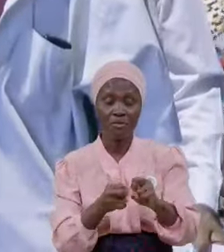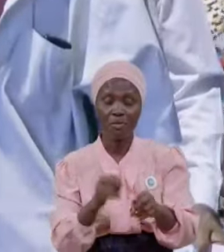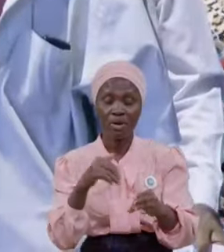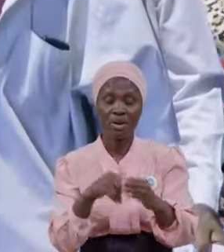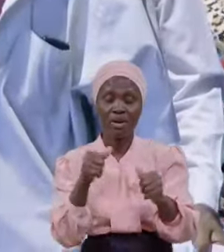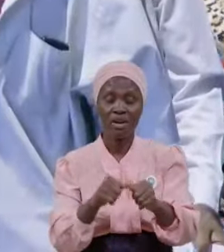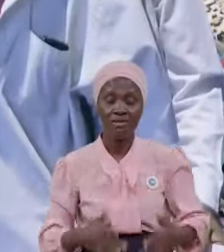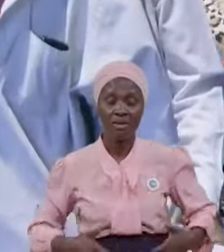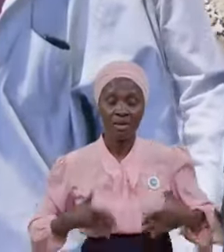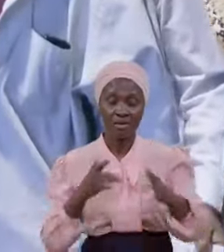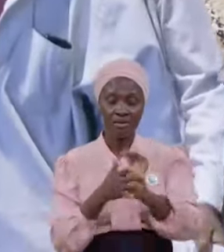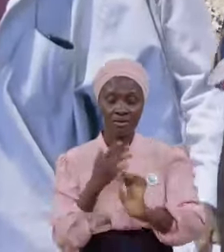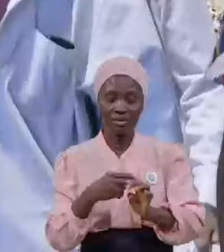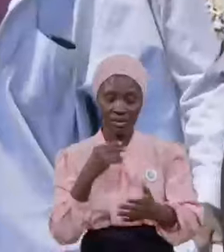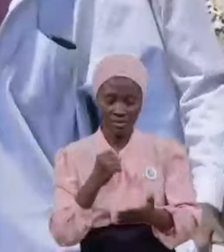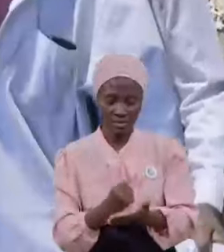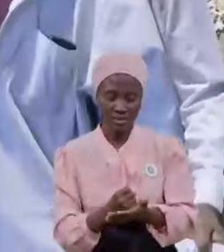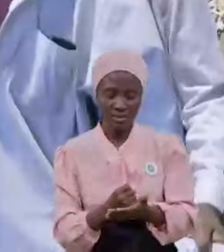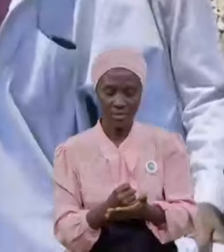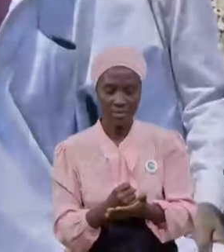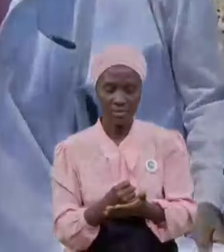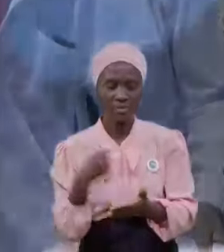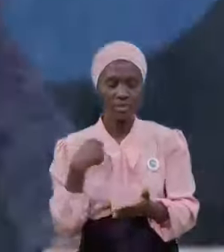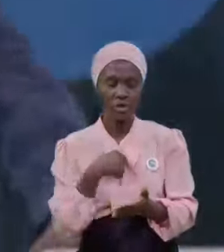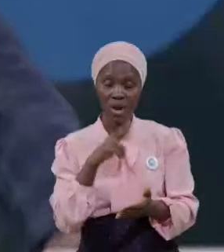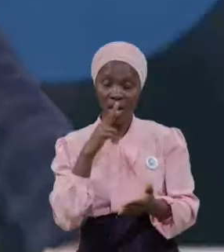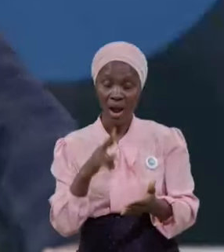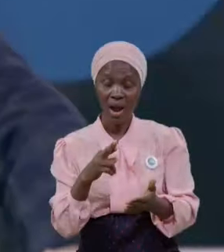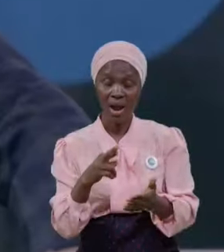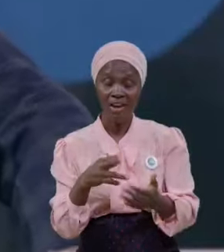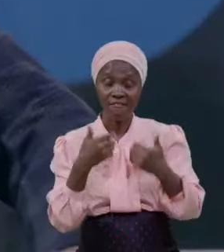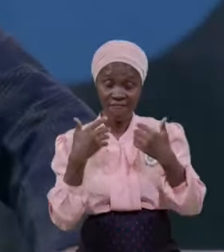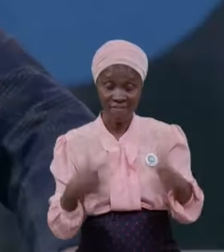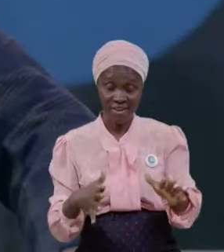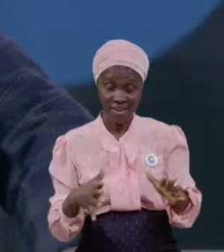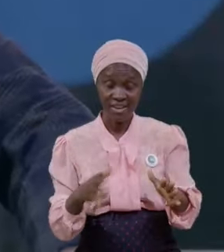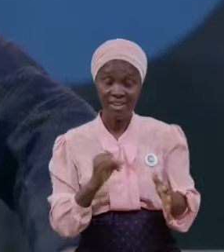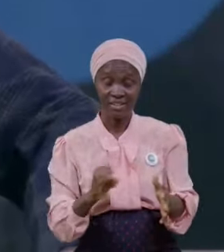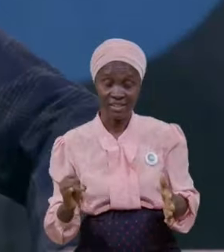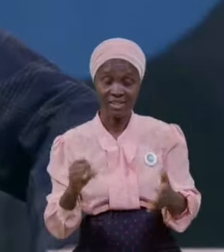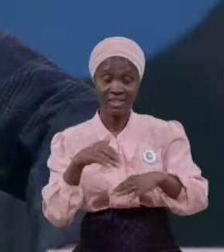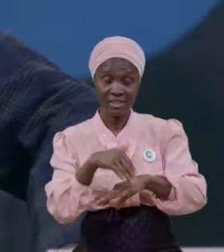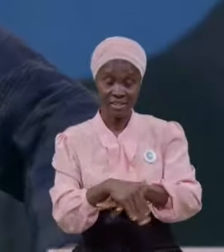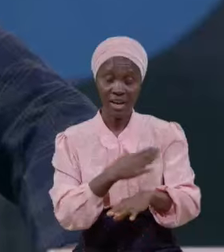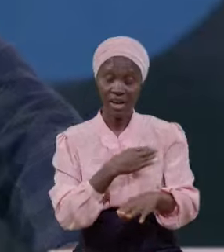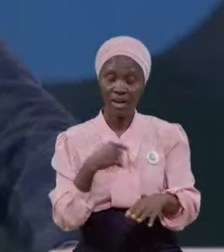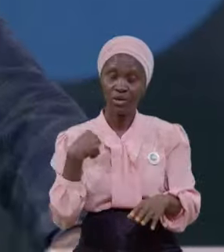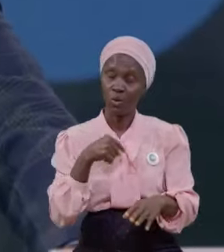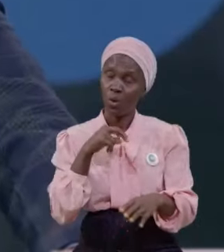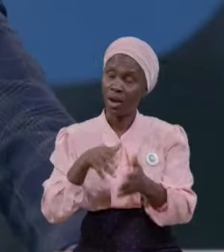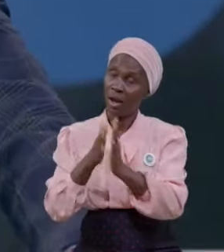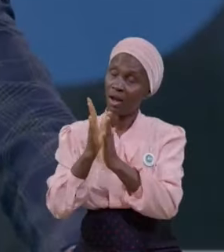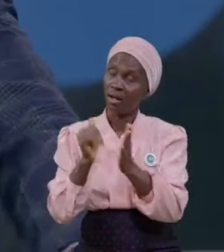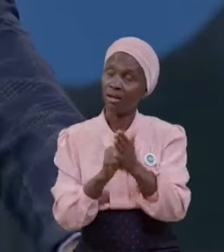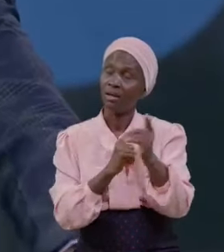Amen. We're finishing tonight and we ask that, Lord, everything that ought to be